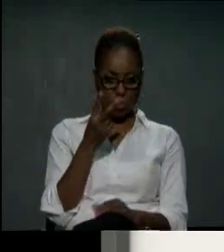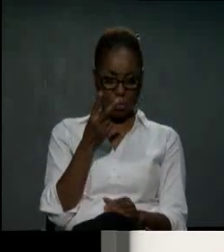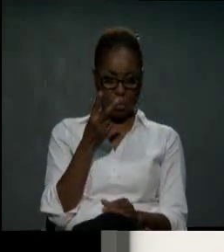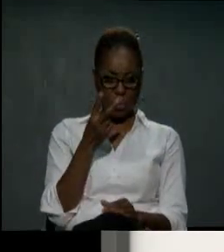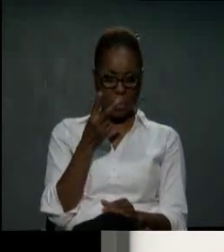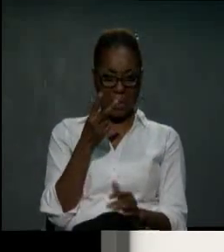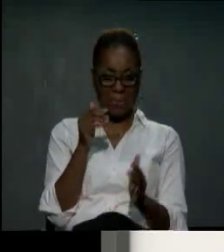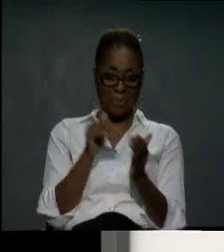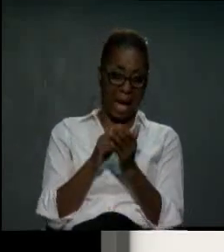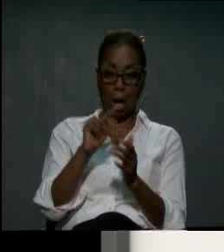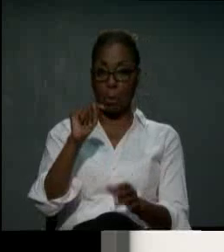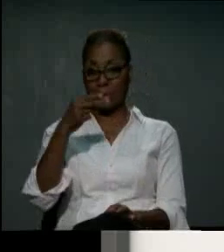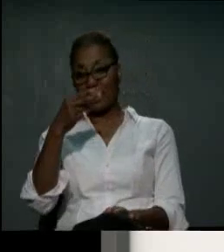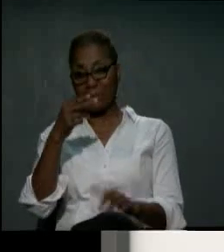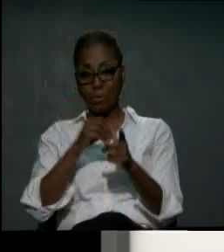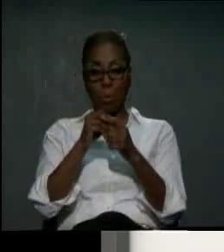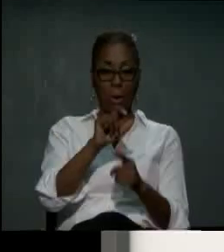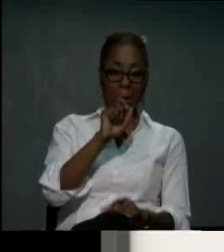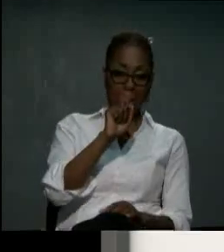0.002 or